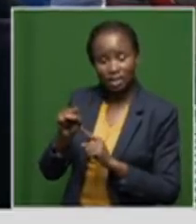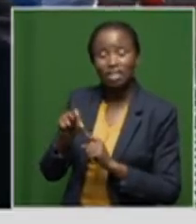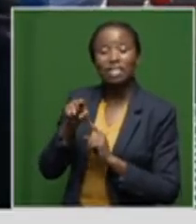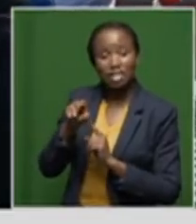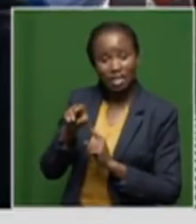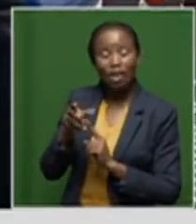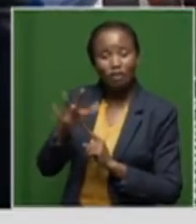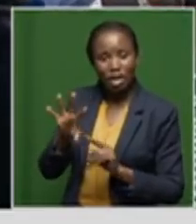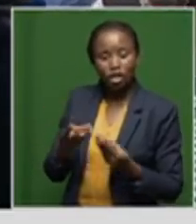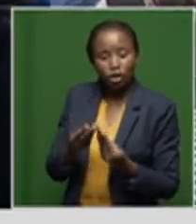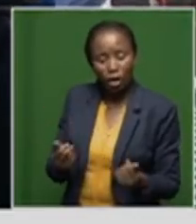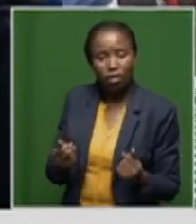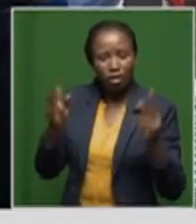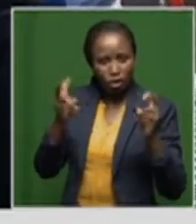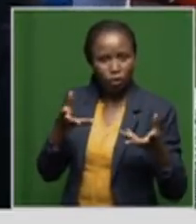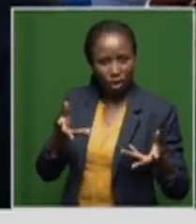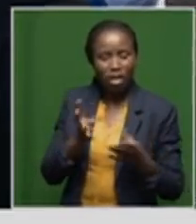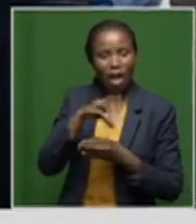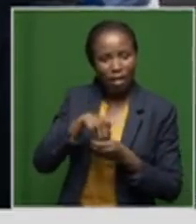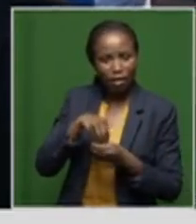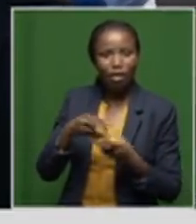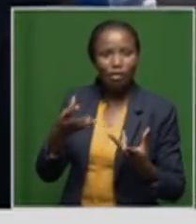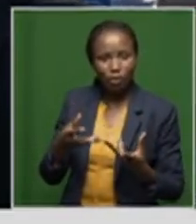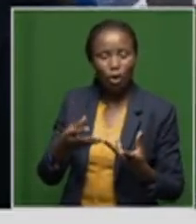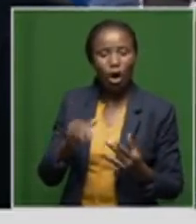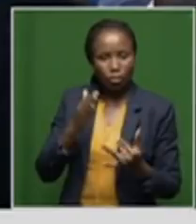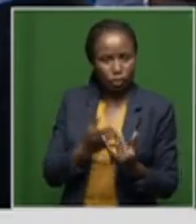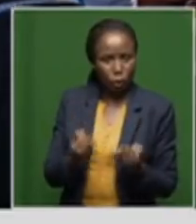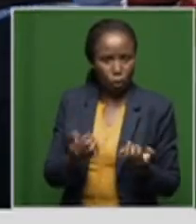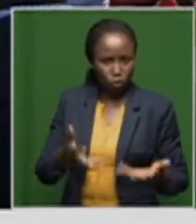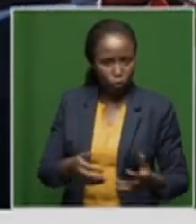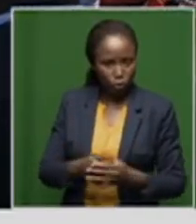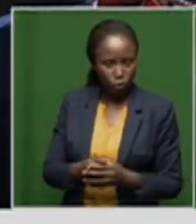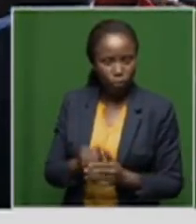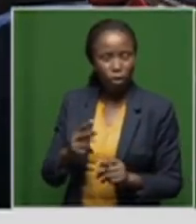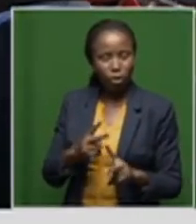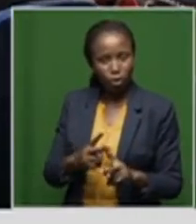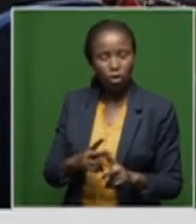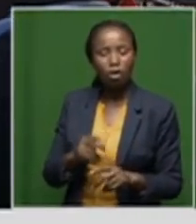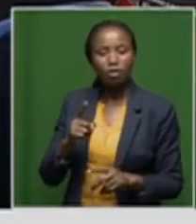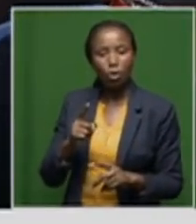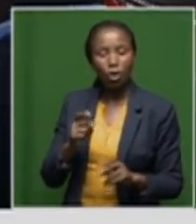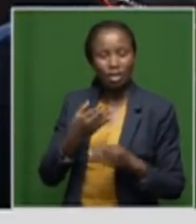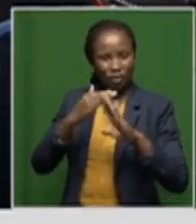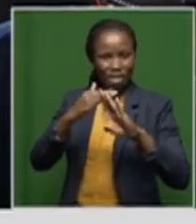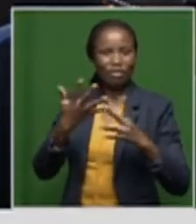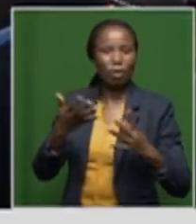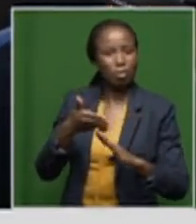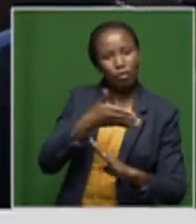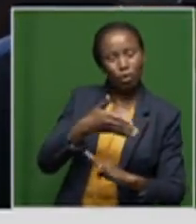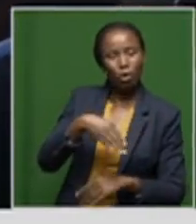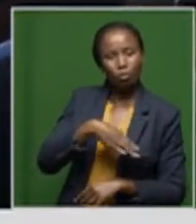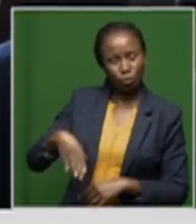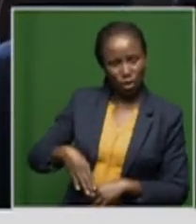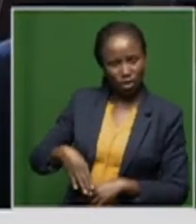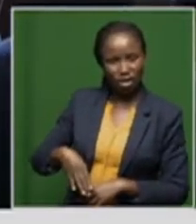of dealing with the crux and the essence of what this whole case is about, as opposed to what the defense of the former president